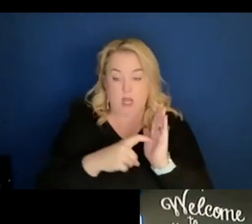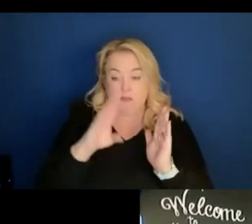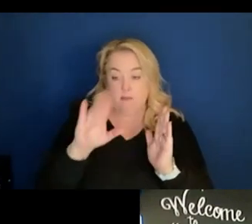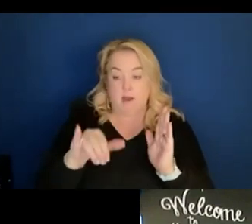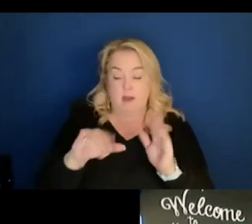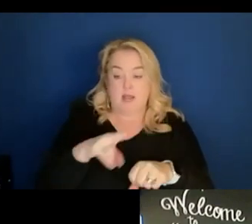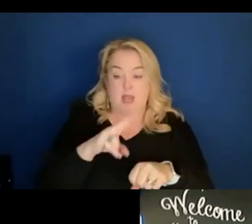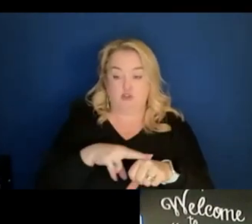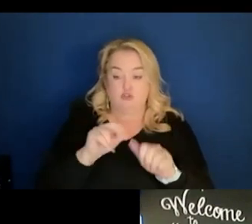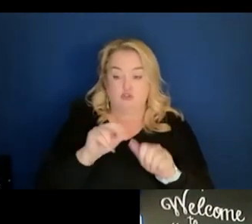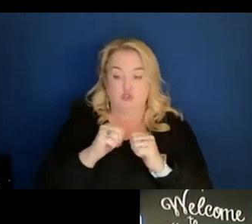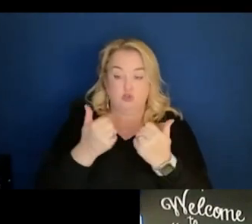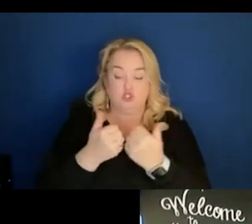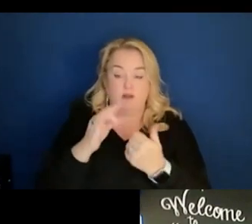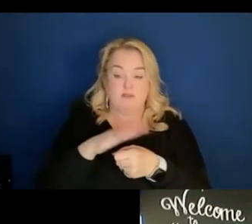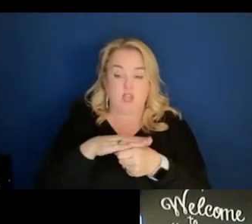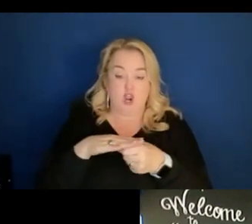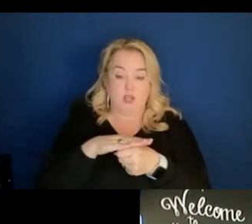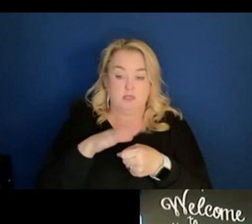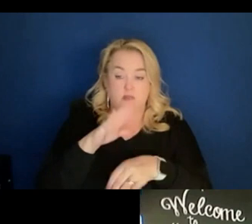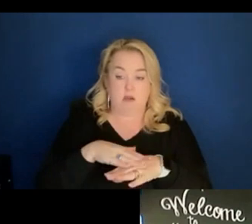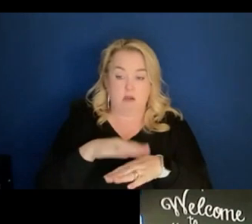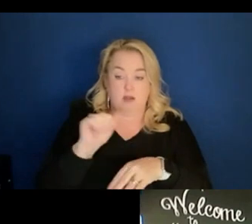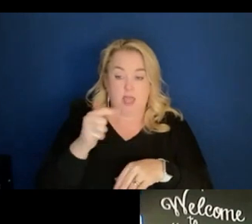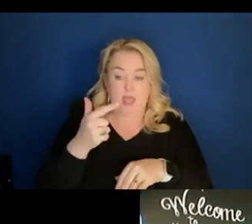National Association of Areas on Aging,